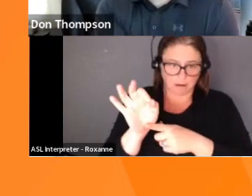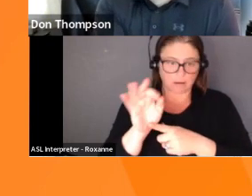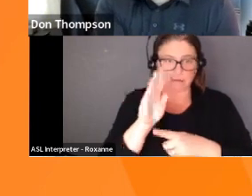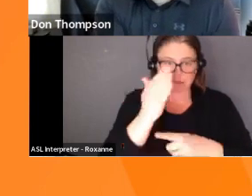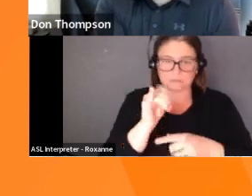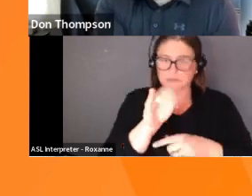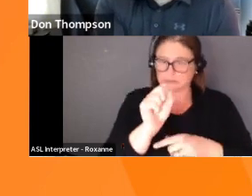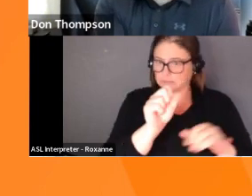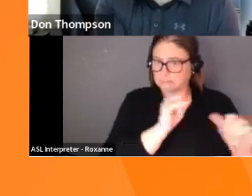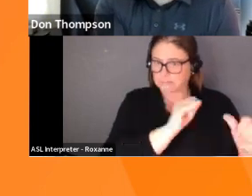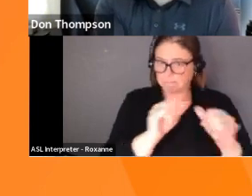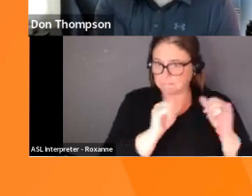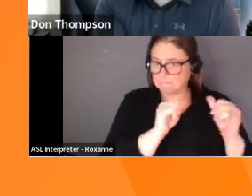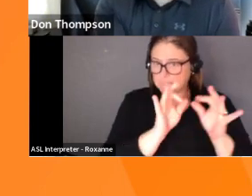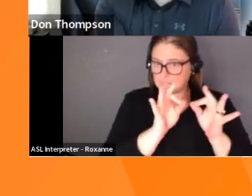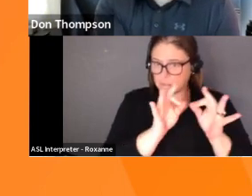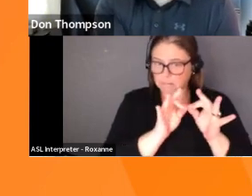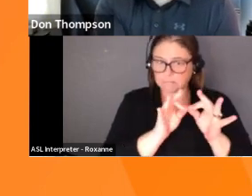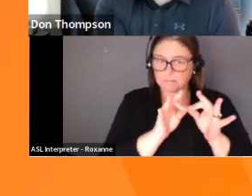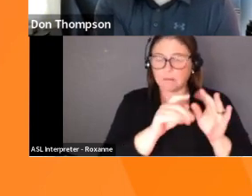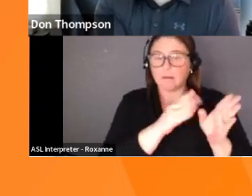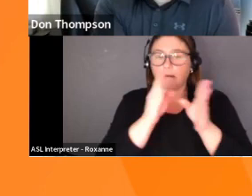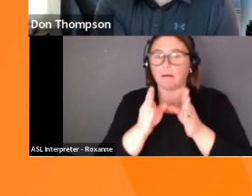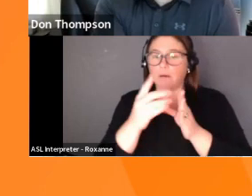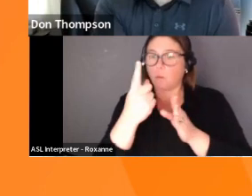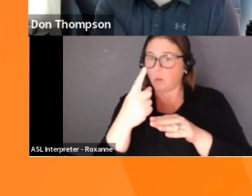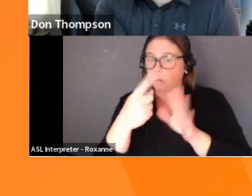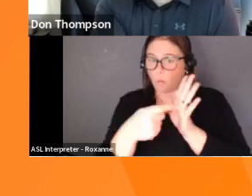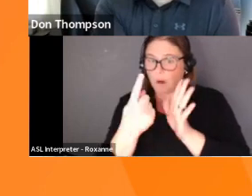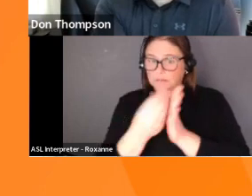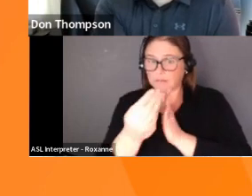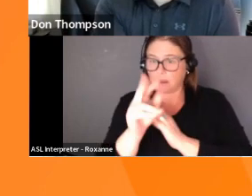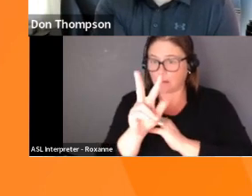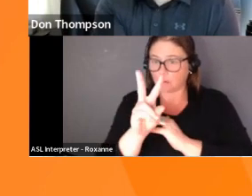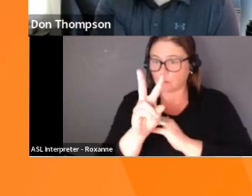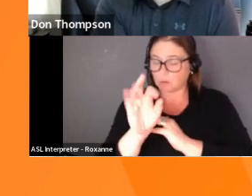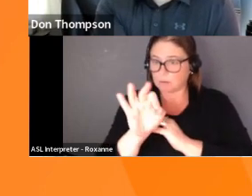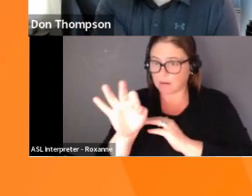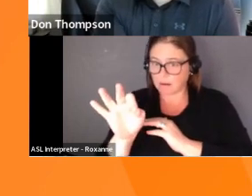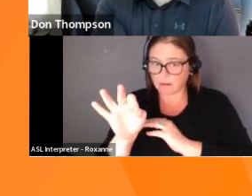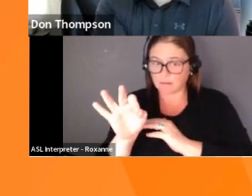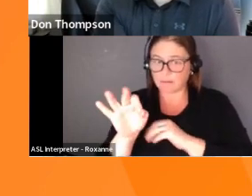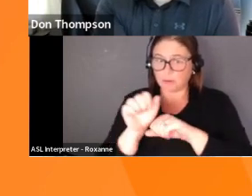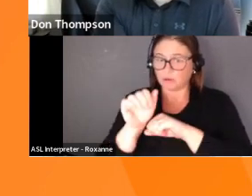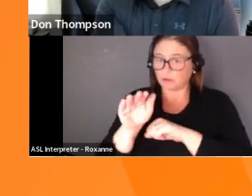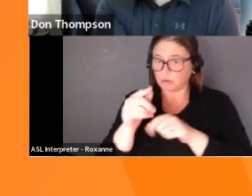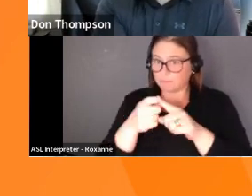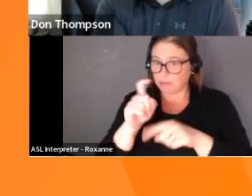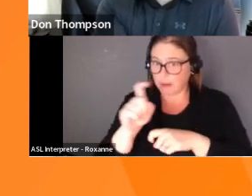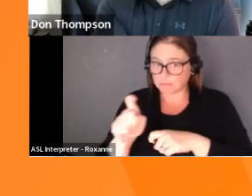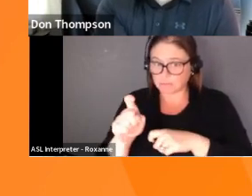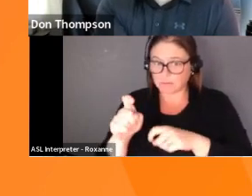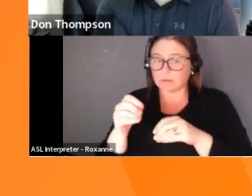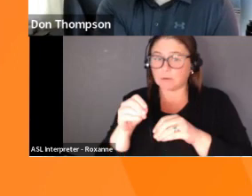Okay. Now, I have this one-time purchase for $32.99, ships from Amazon, sold by